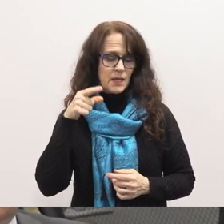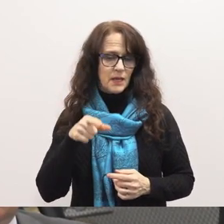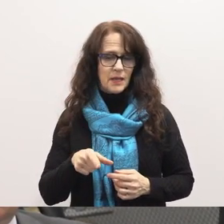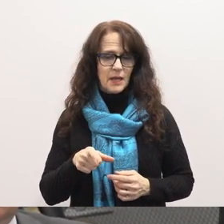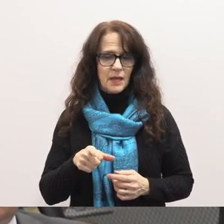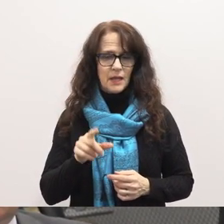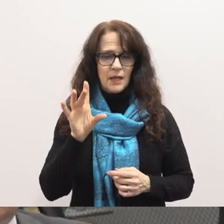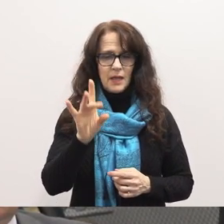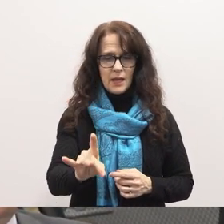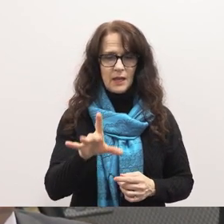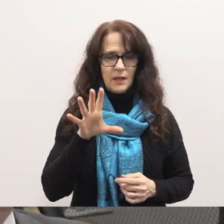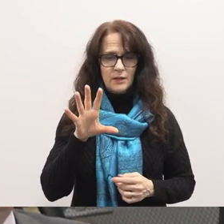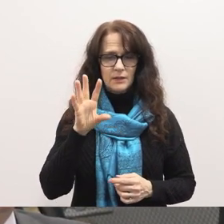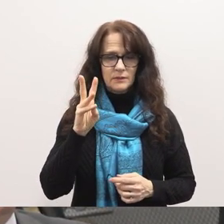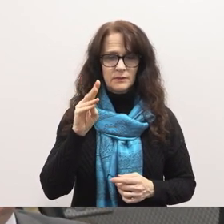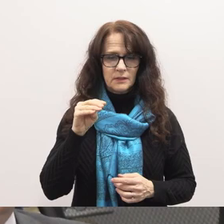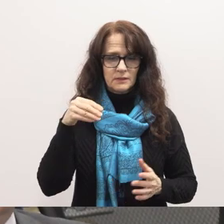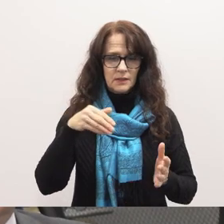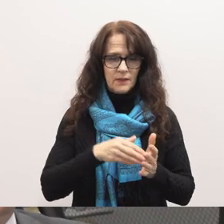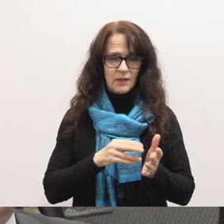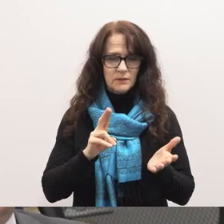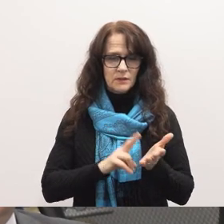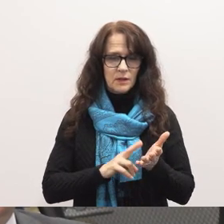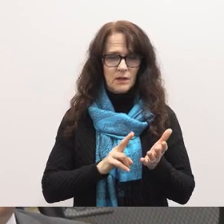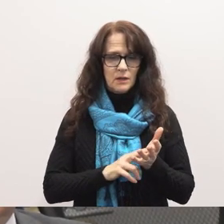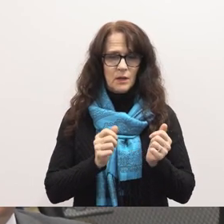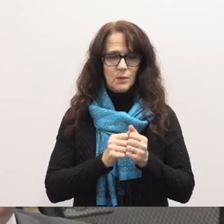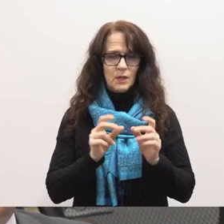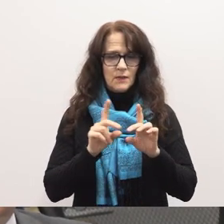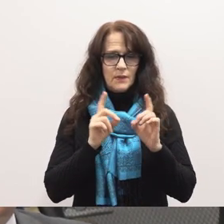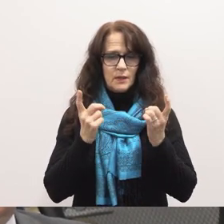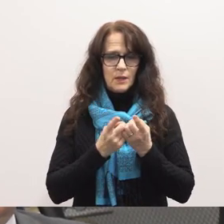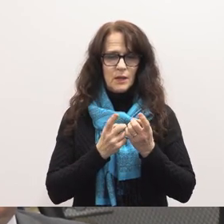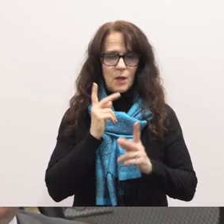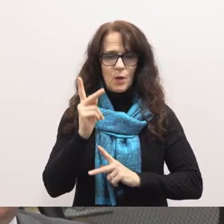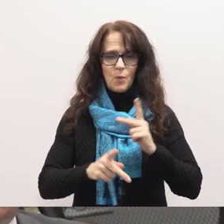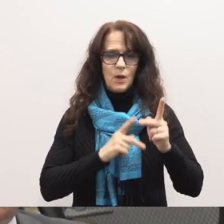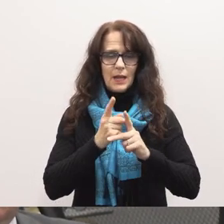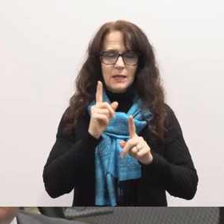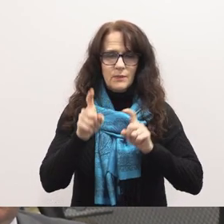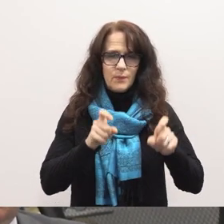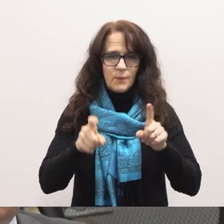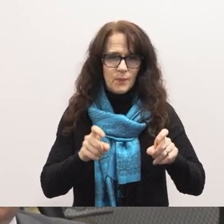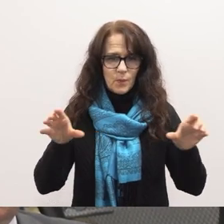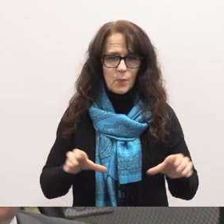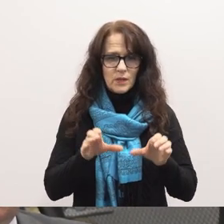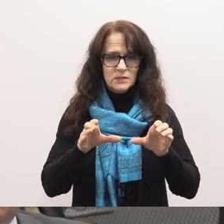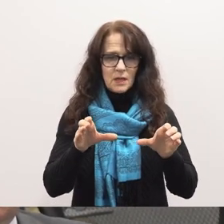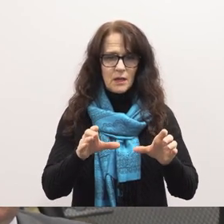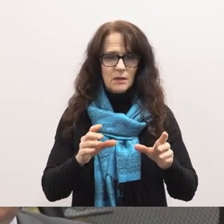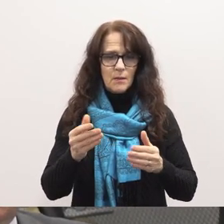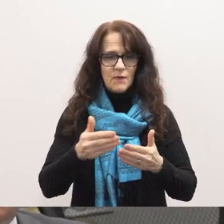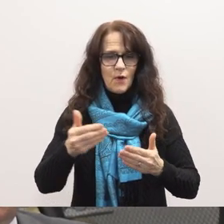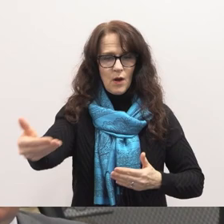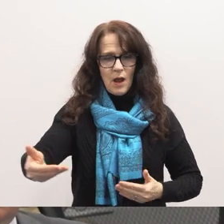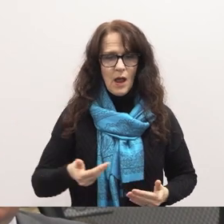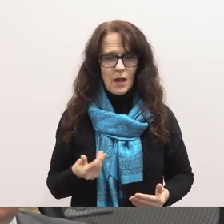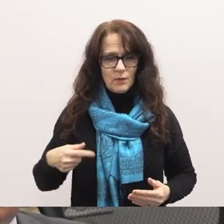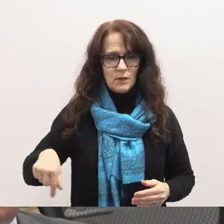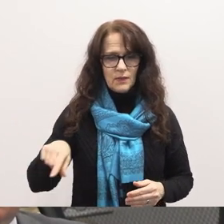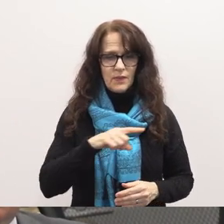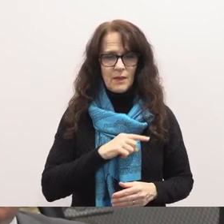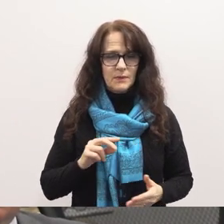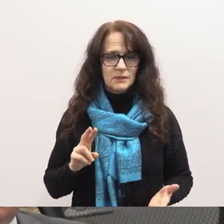an $860,000 contract with the district. I don't know what kind of vetting was done before hiring them. I understand it's